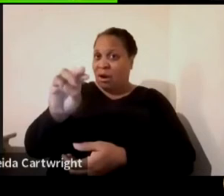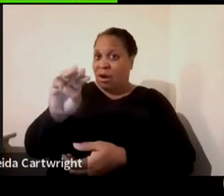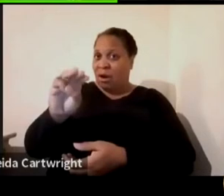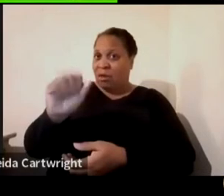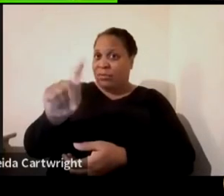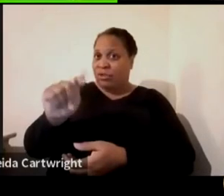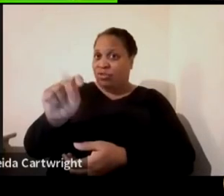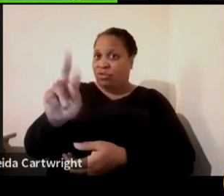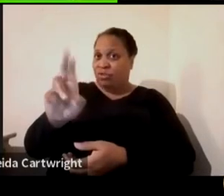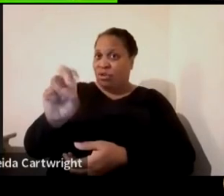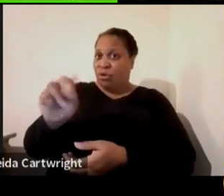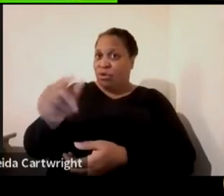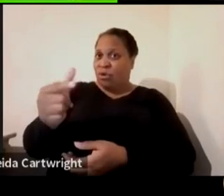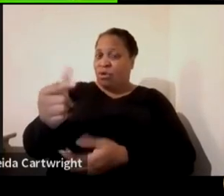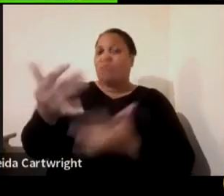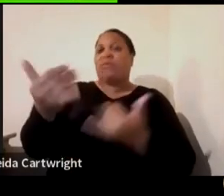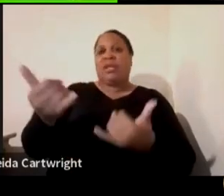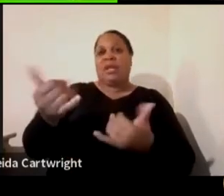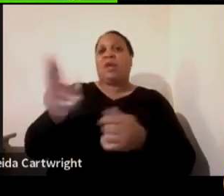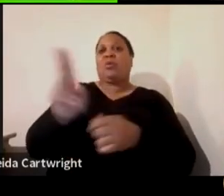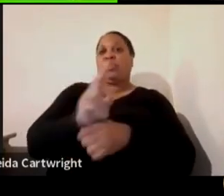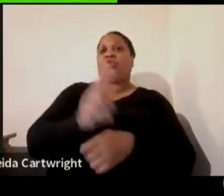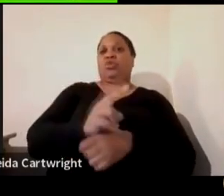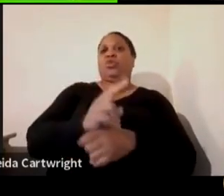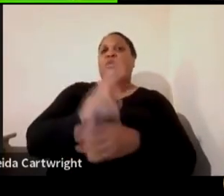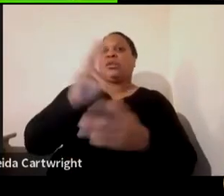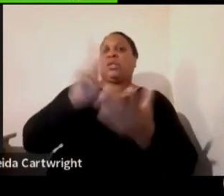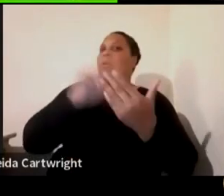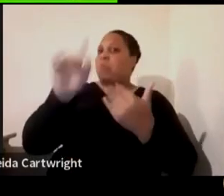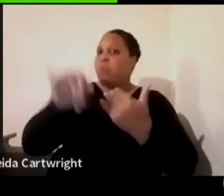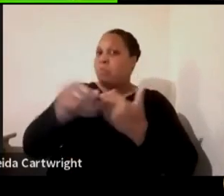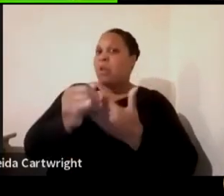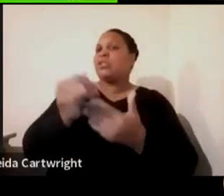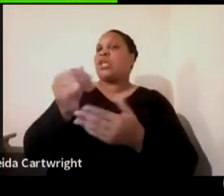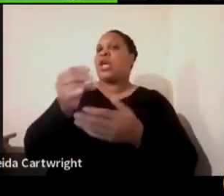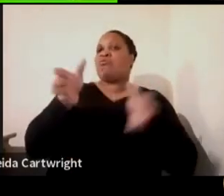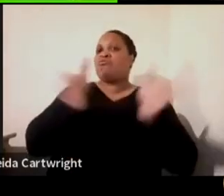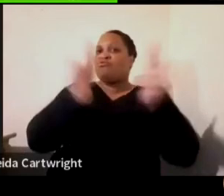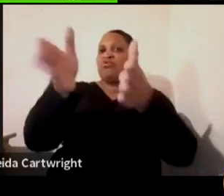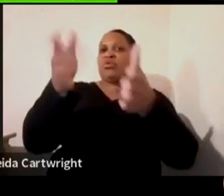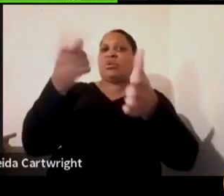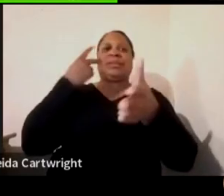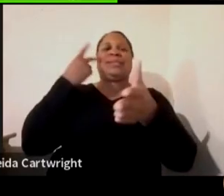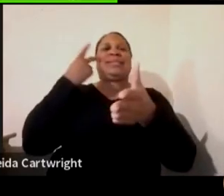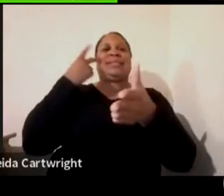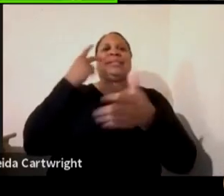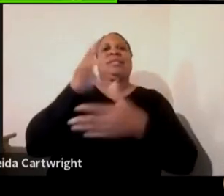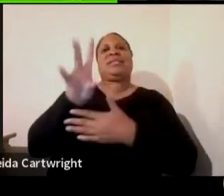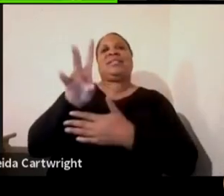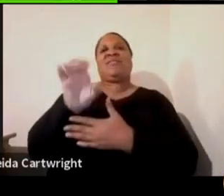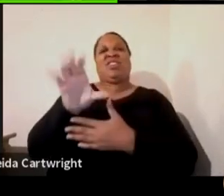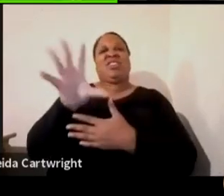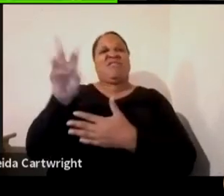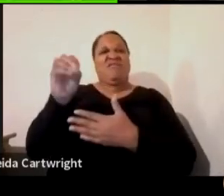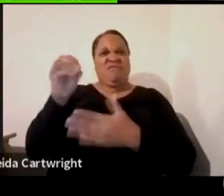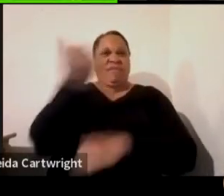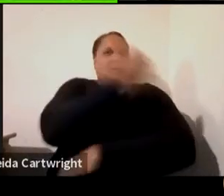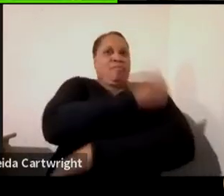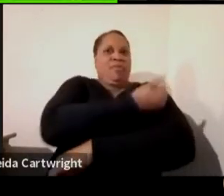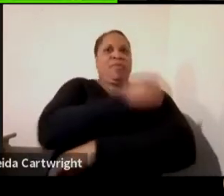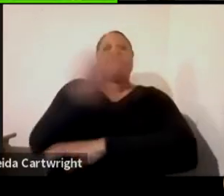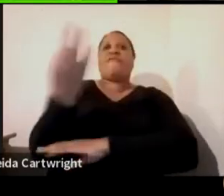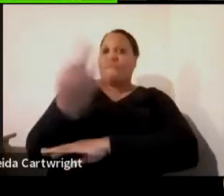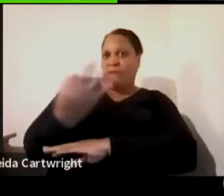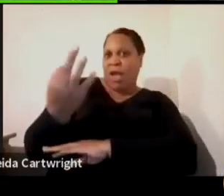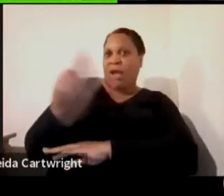Presently we're using priority groups because you would have recognized that we received 9,750 doses on Friday. That